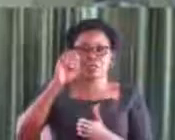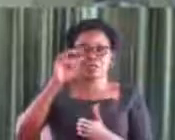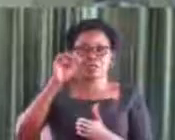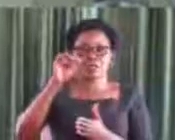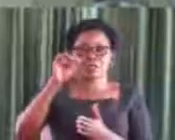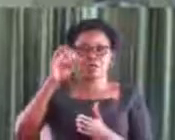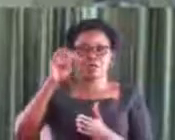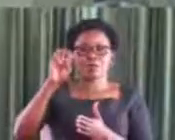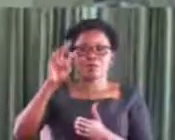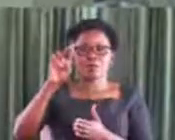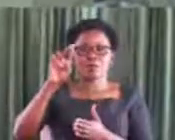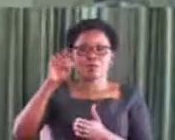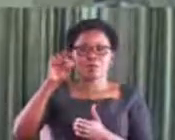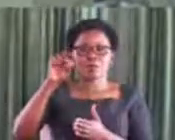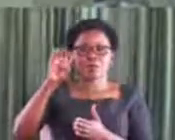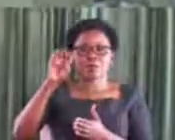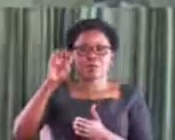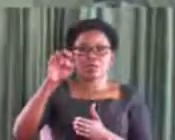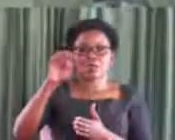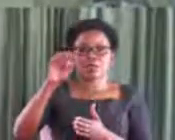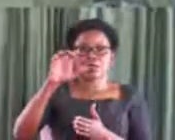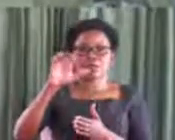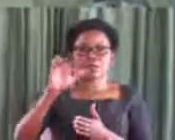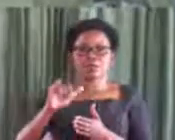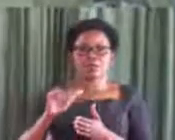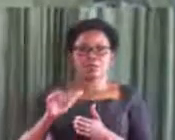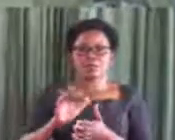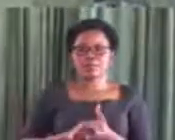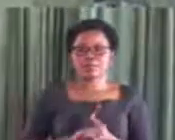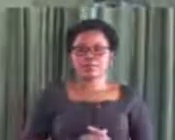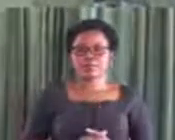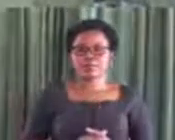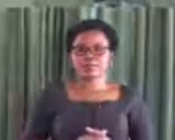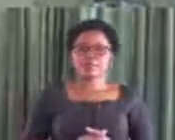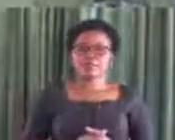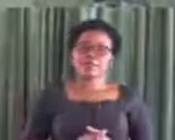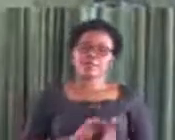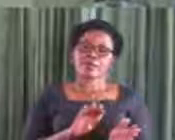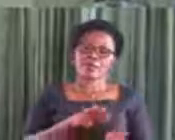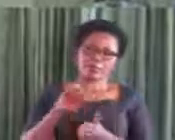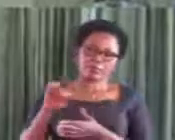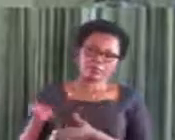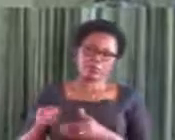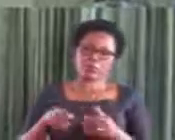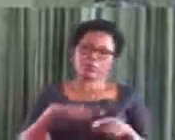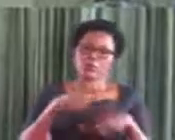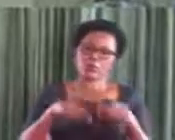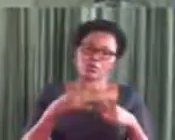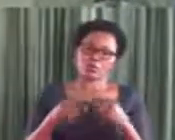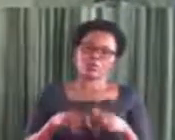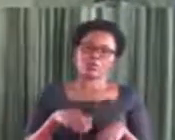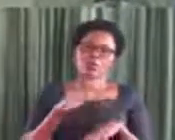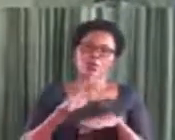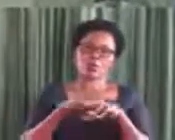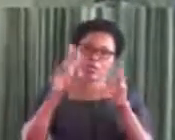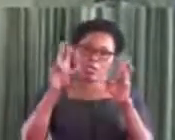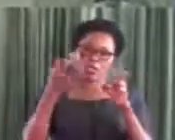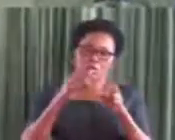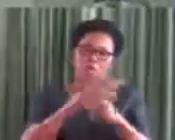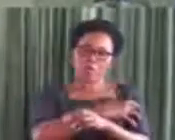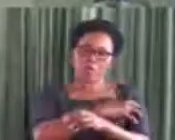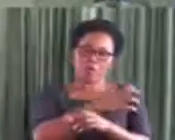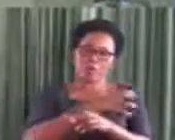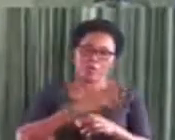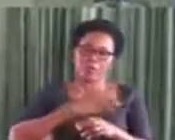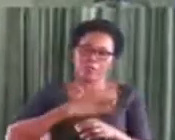ahead. While still on jurisdiction, my Lord, please tell the Commission the